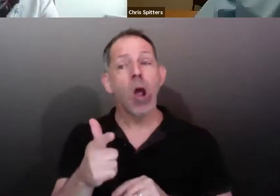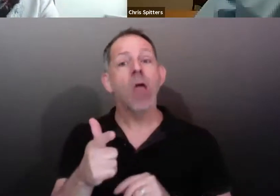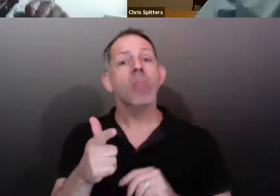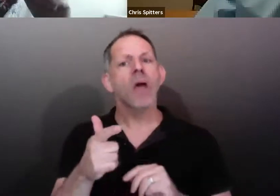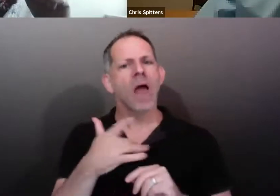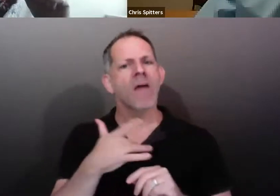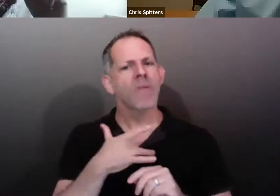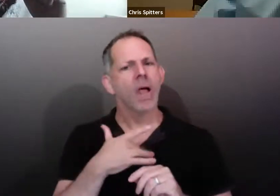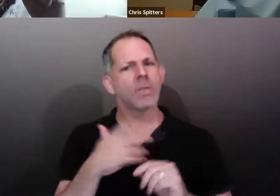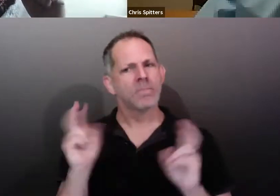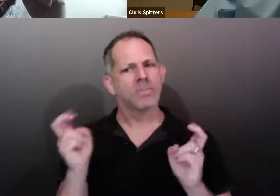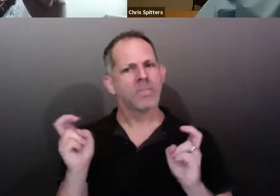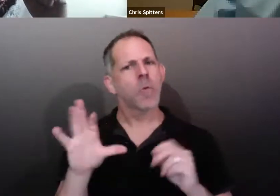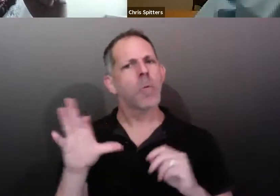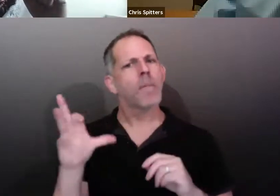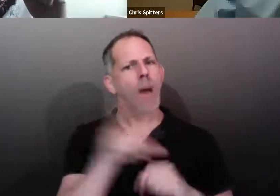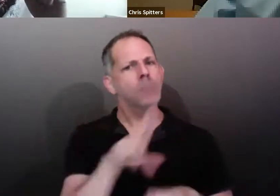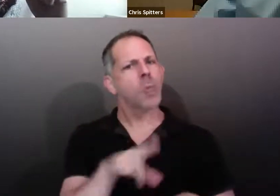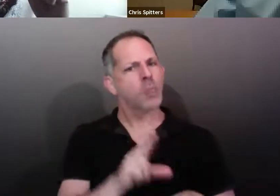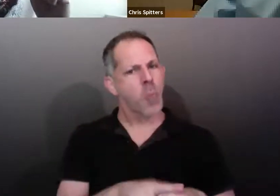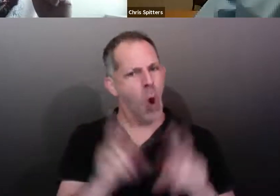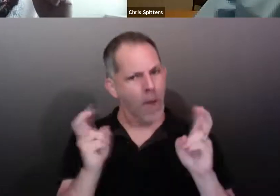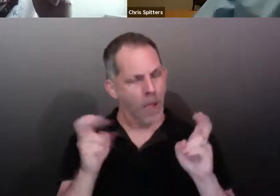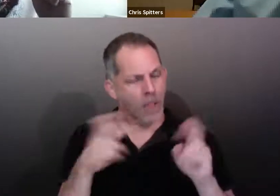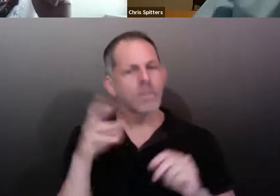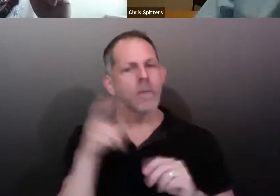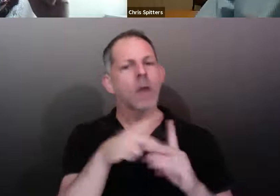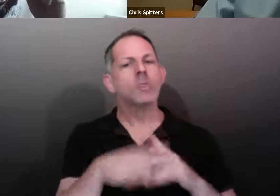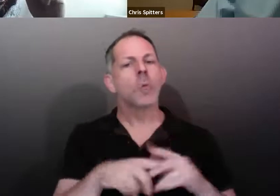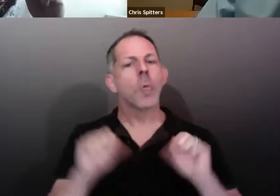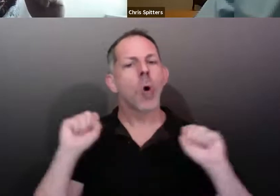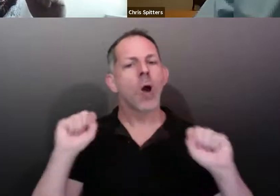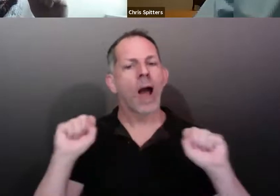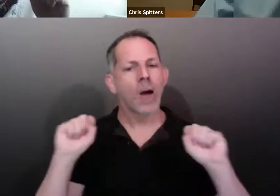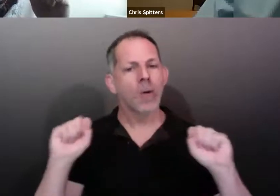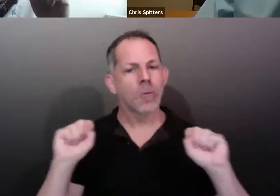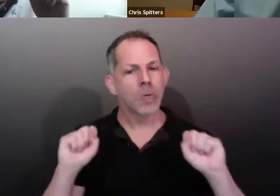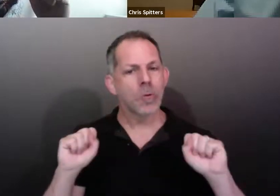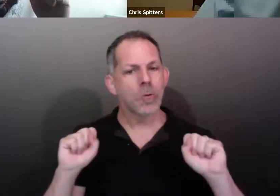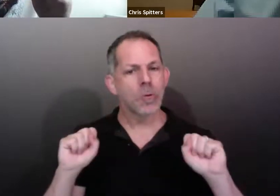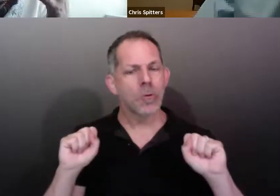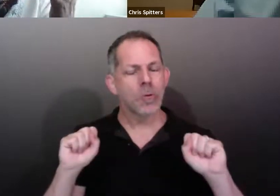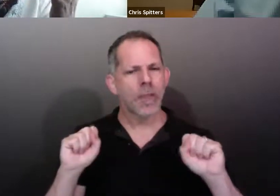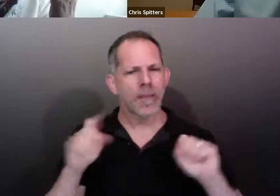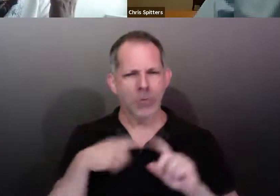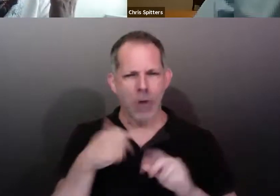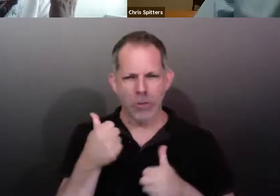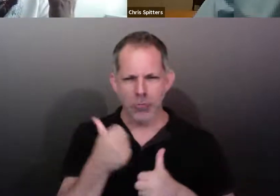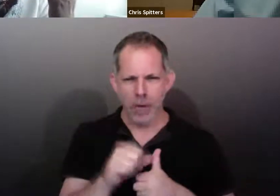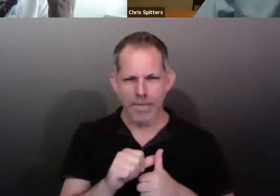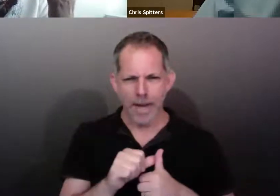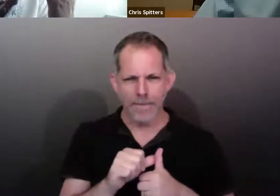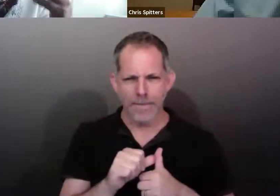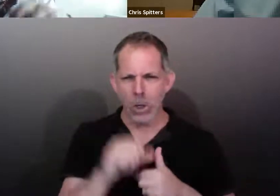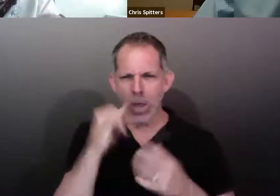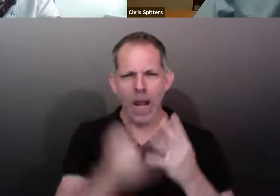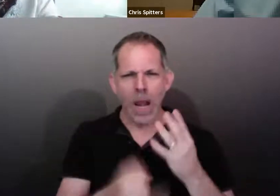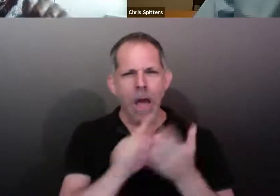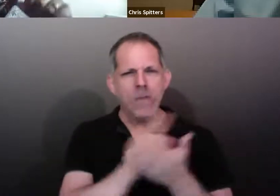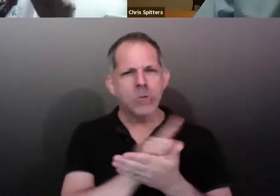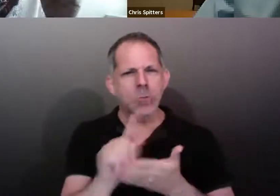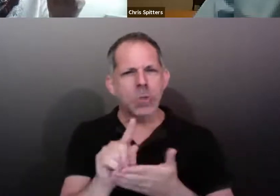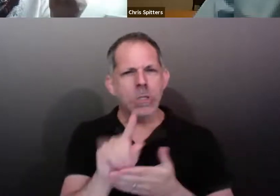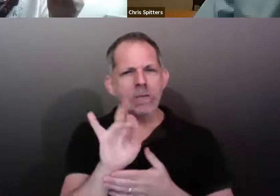And then, let's see, it was probably towards the end of July where I began to have